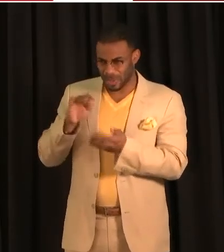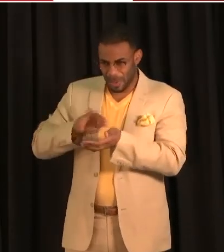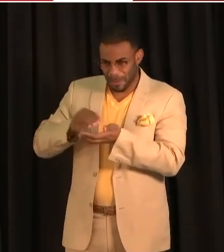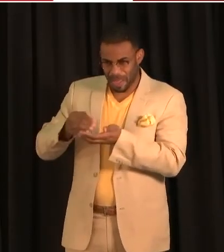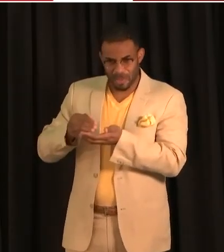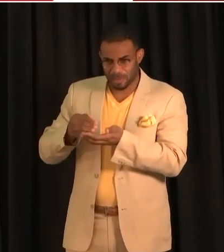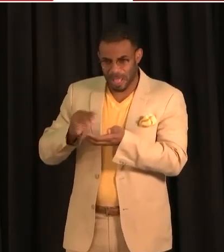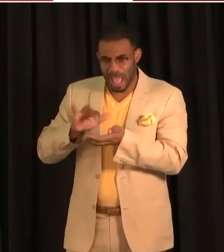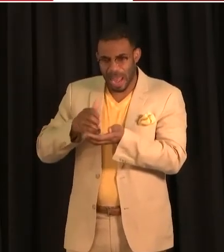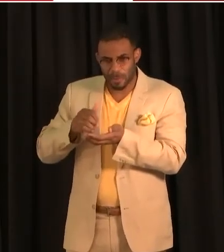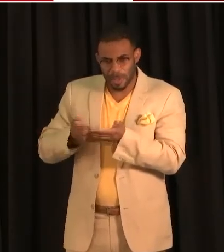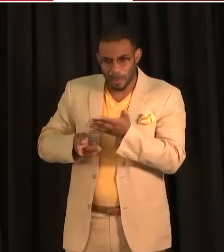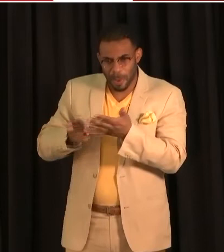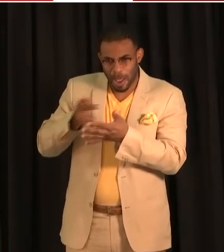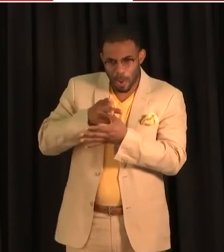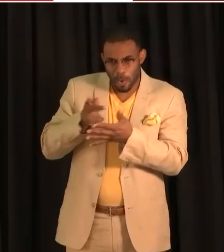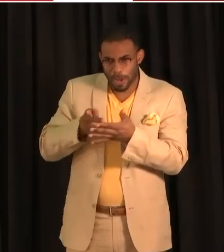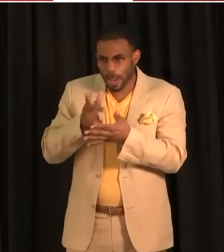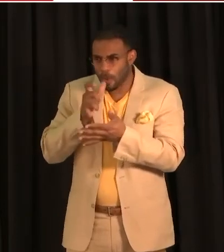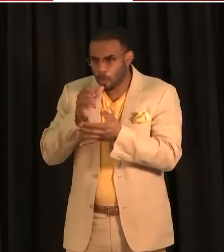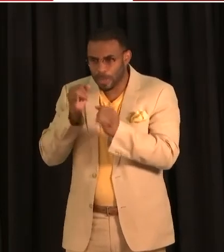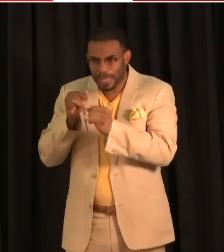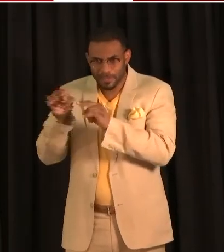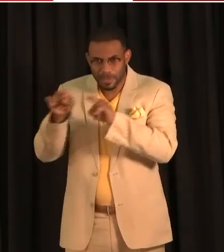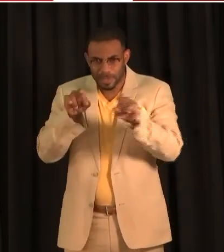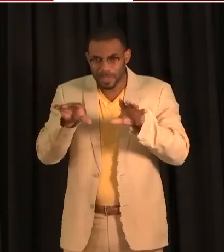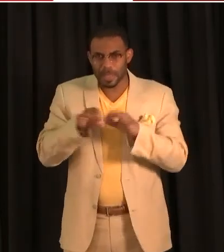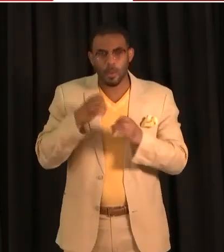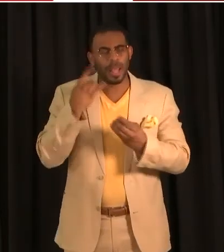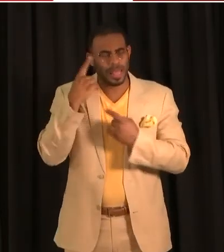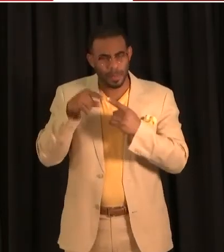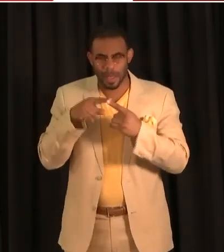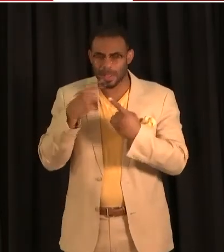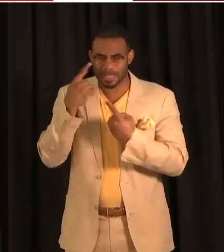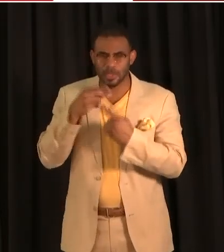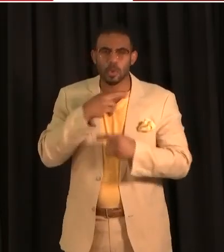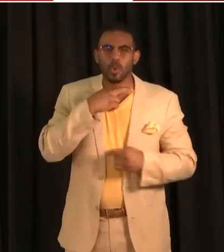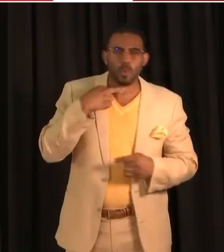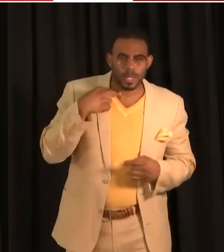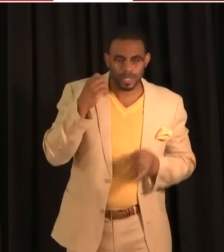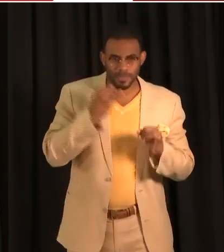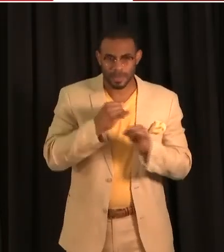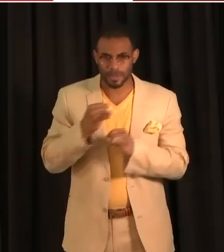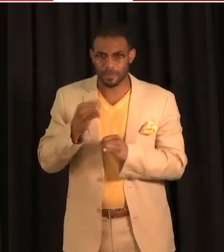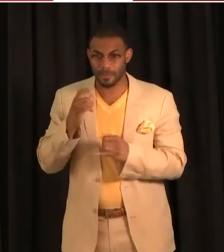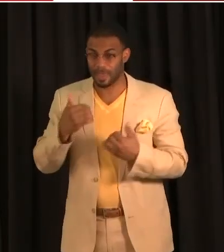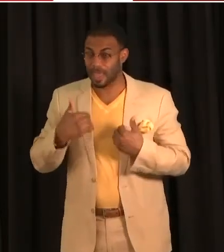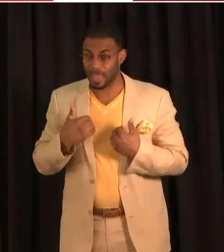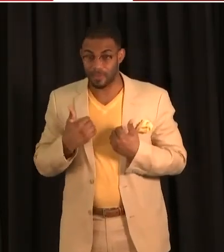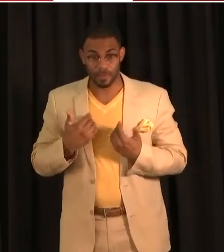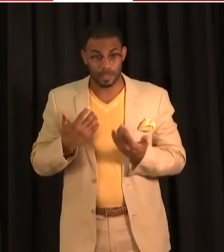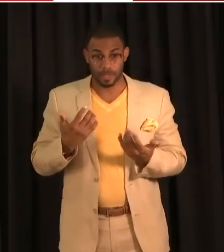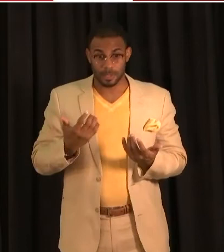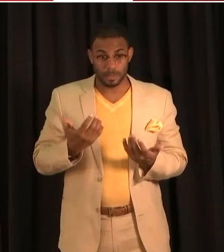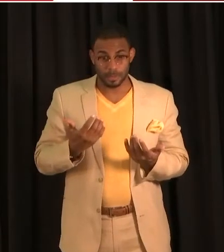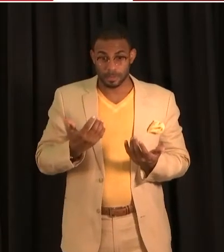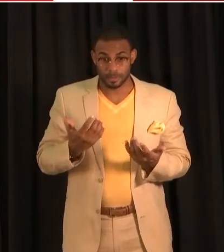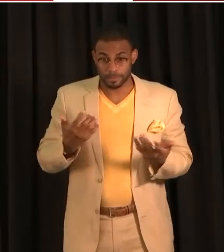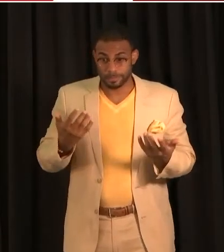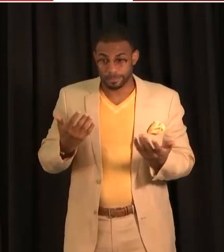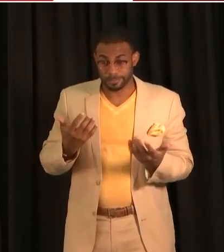do we prioritize phase 1A individuals? And we did think about considering the risk of the individual of having